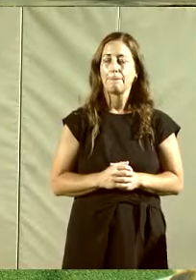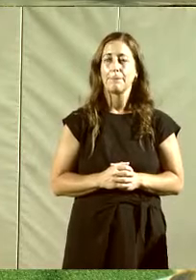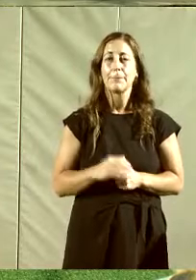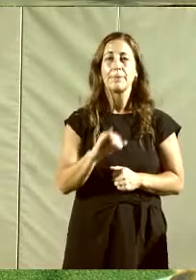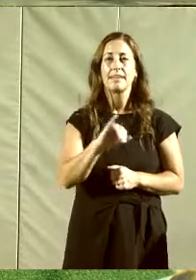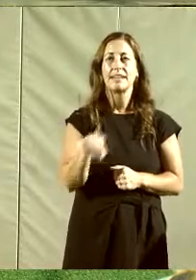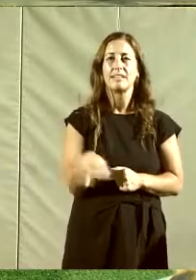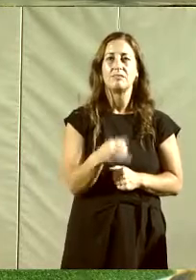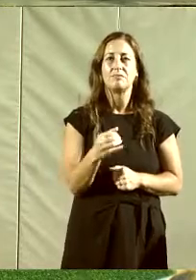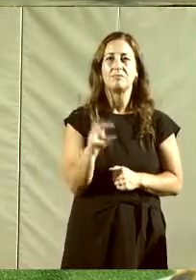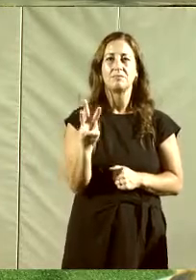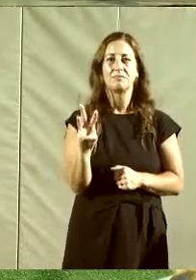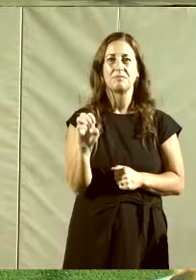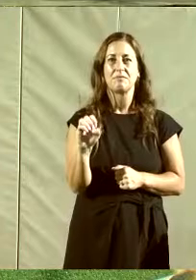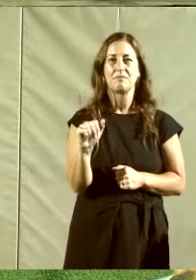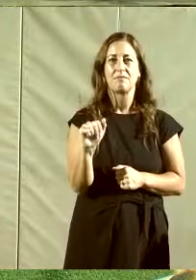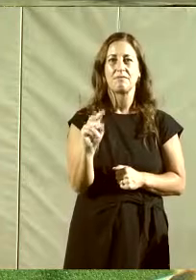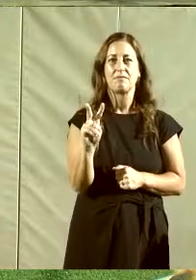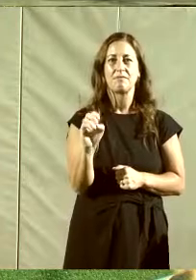Jeffrey Weldon Weaver.